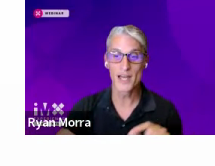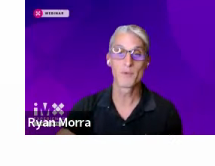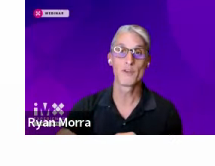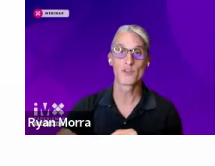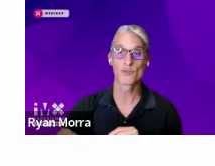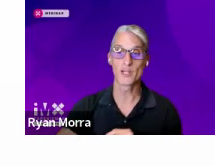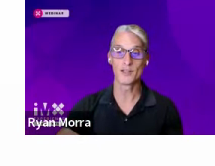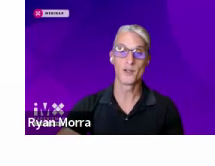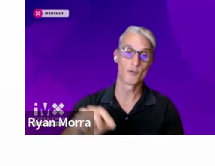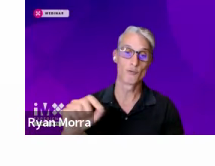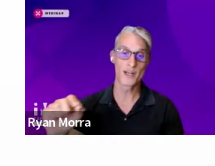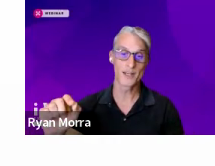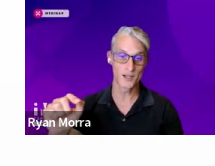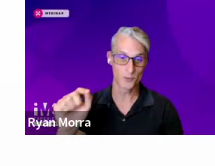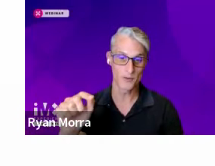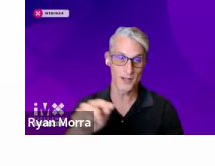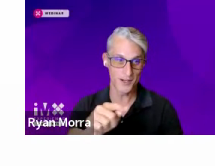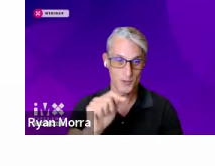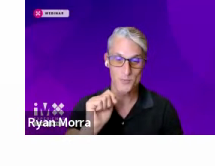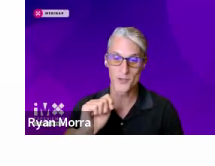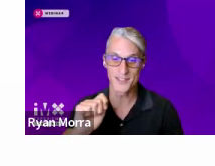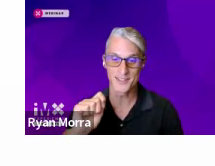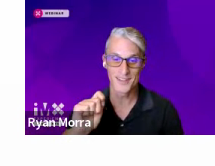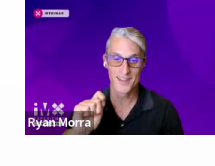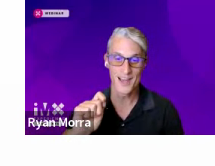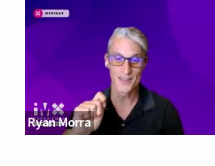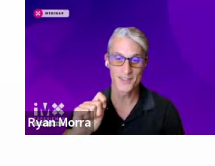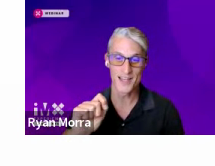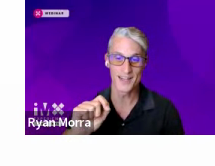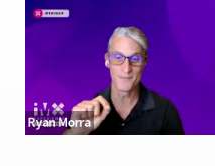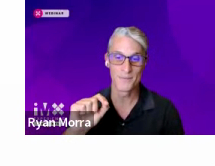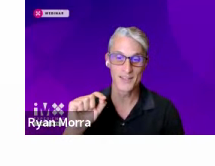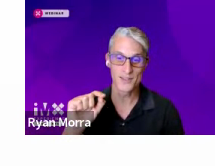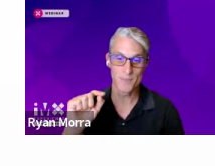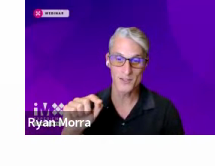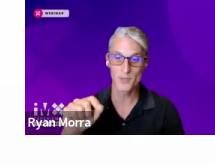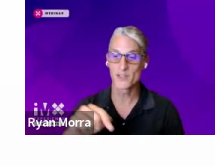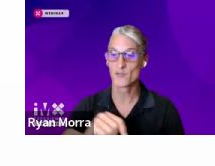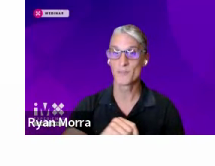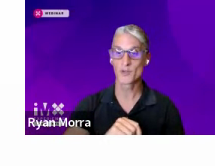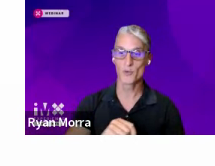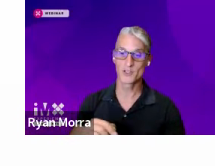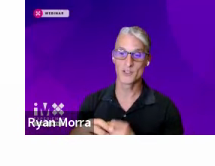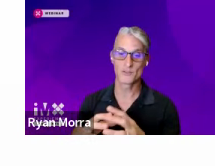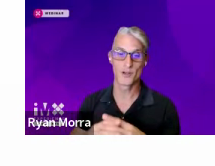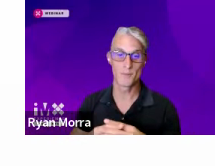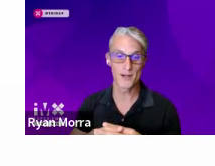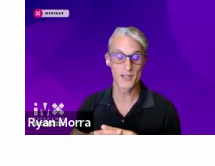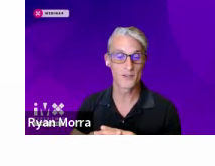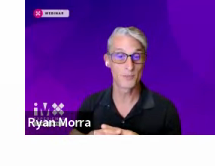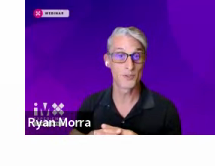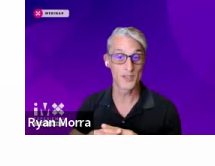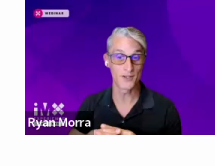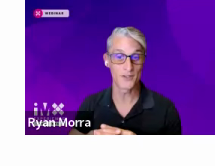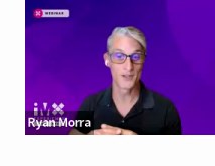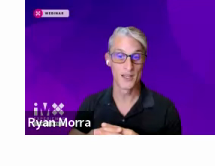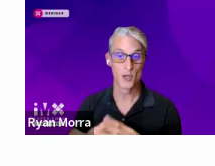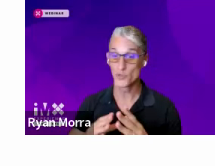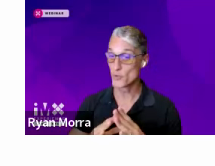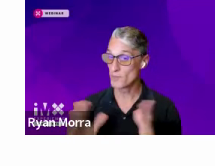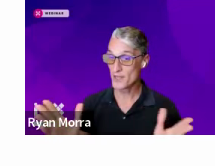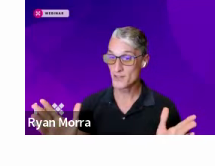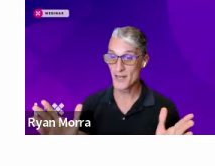You'll see that at the bottom of your screen, right here where the red arrow is pointing on the slide. That's the best place to drop your questions for our moderators and